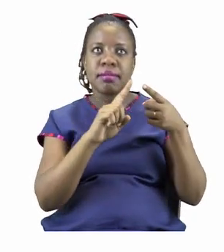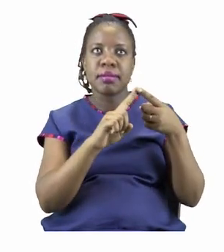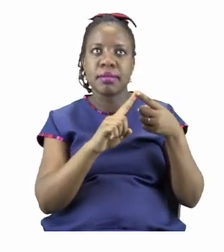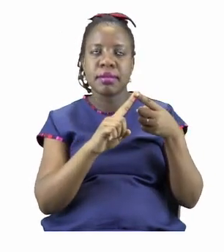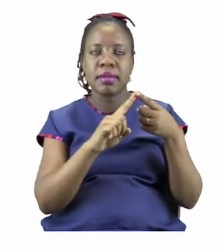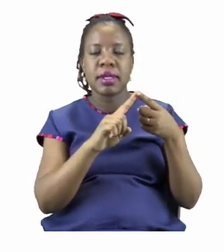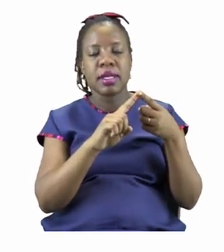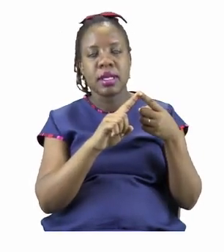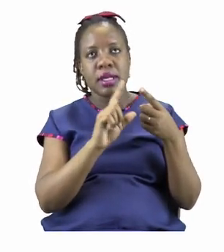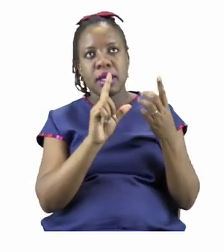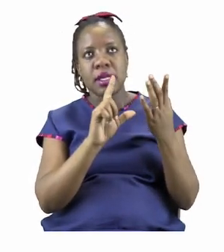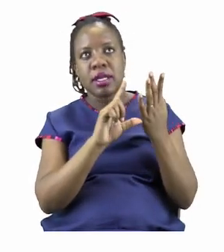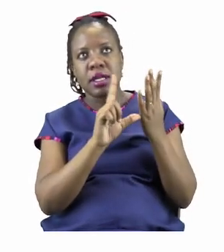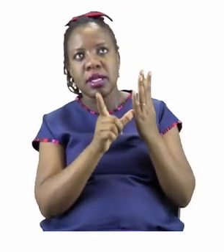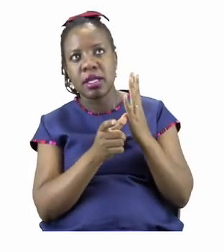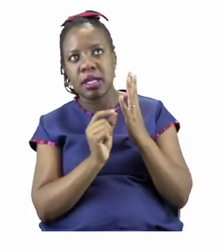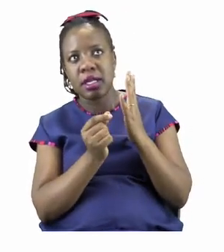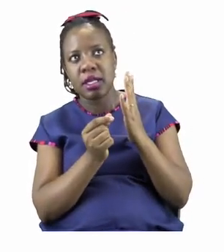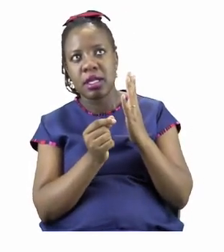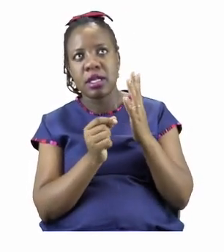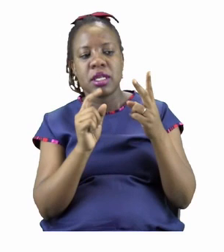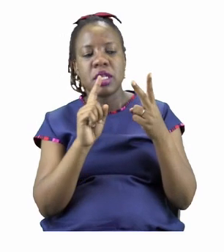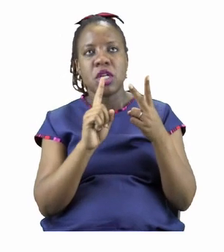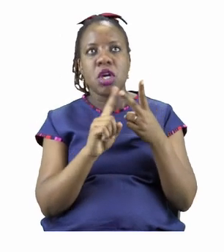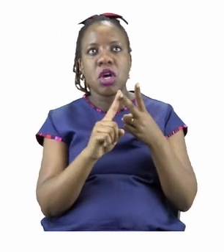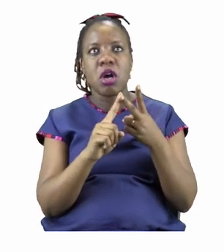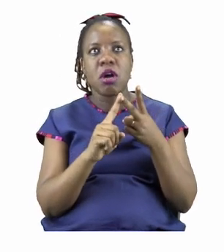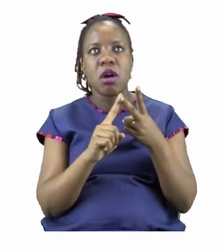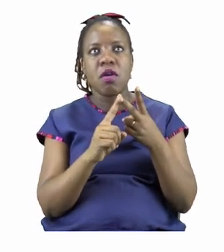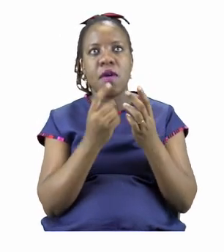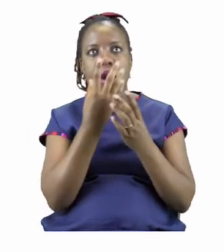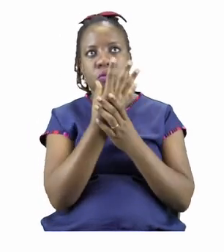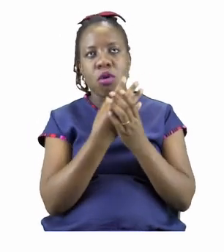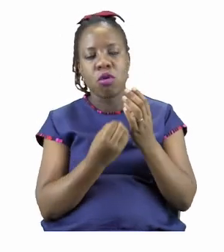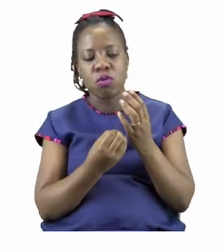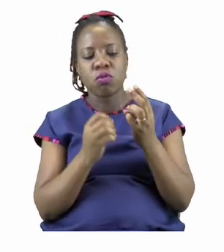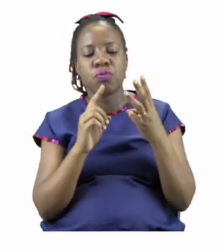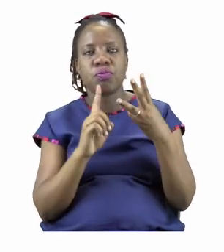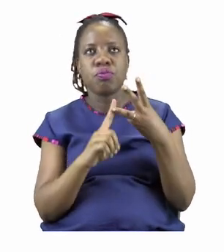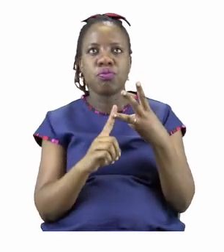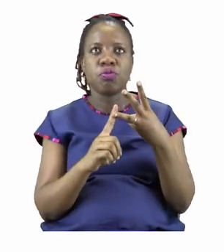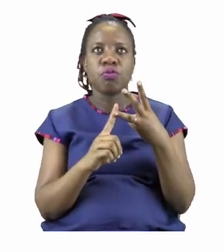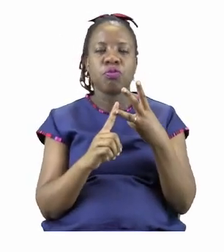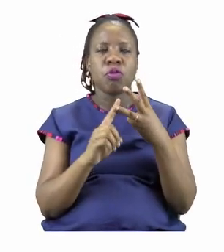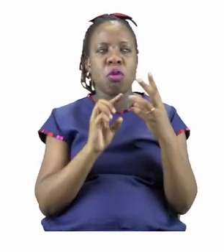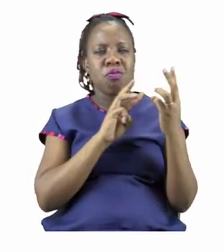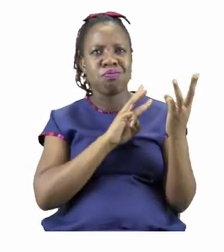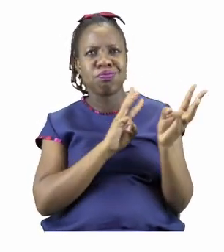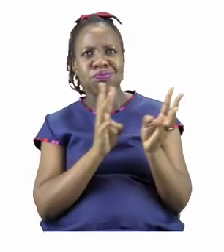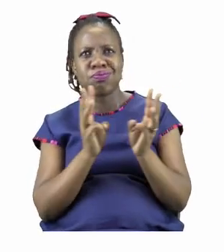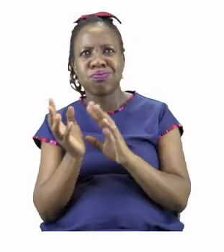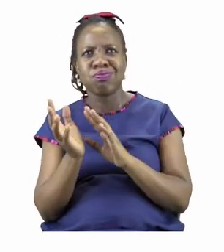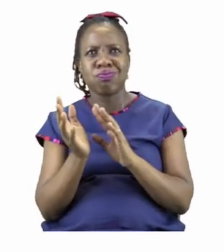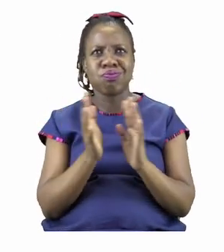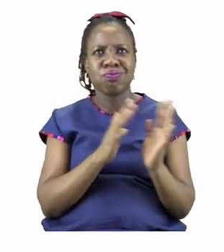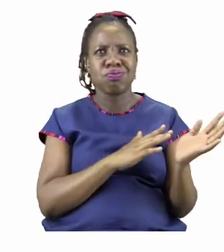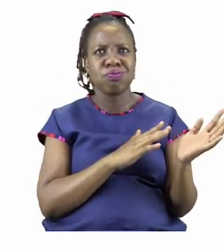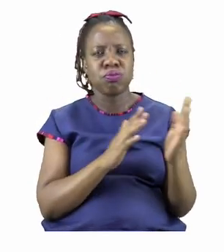circle the correct answer. Number 2. How many seasons are in the